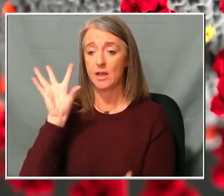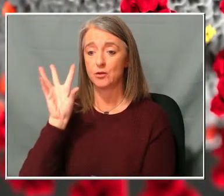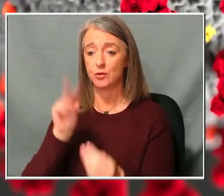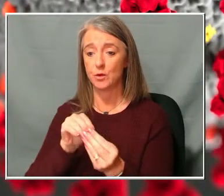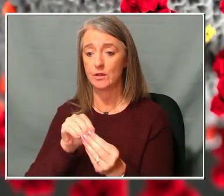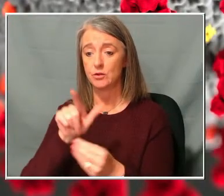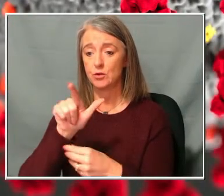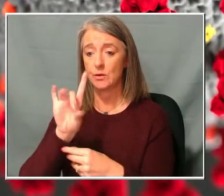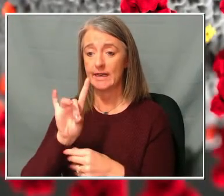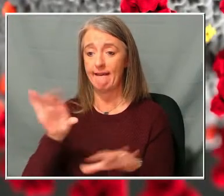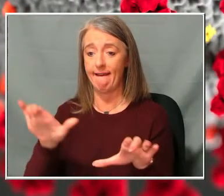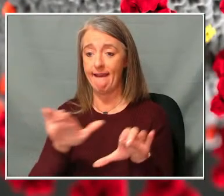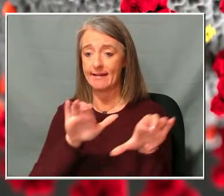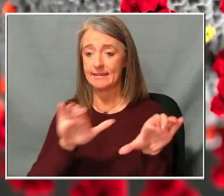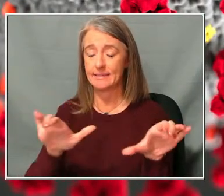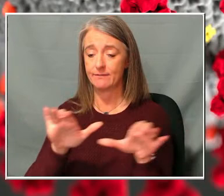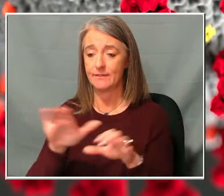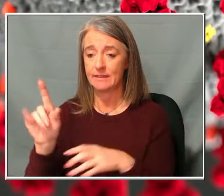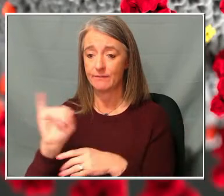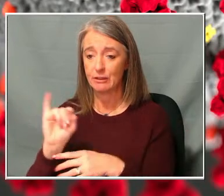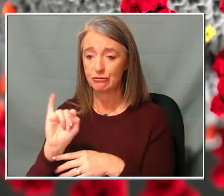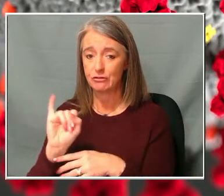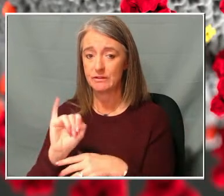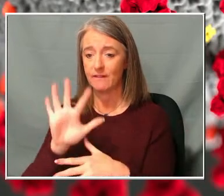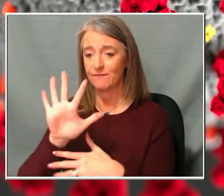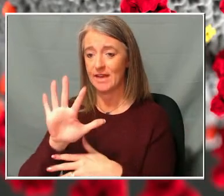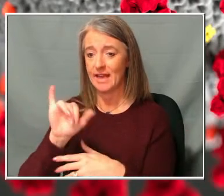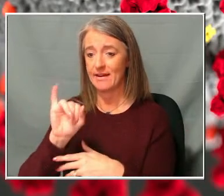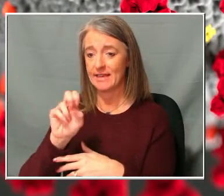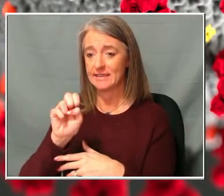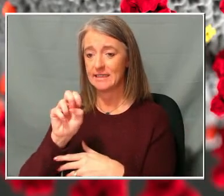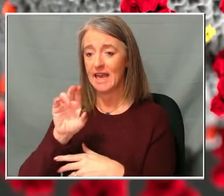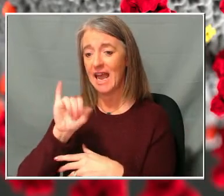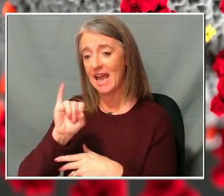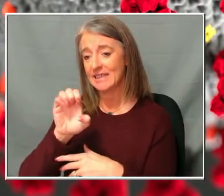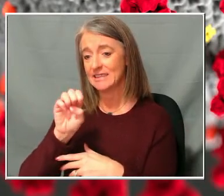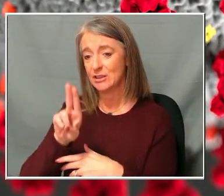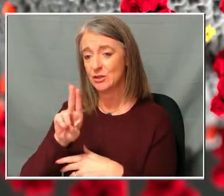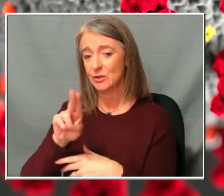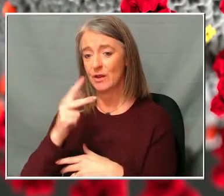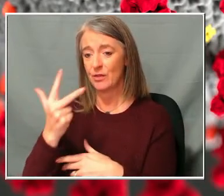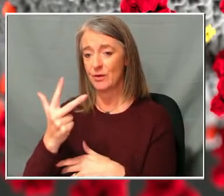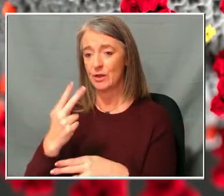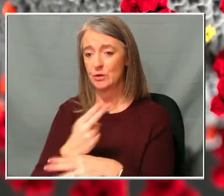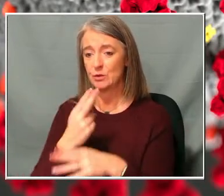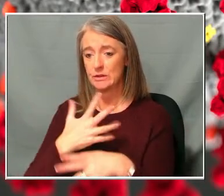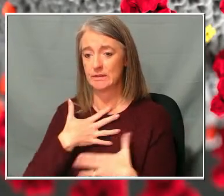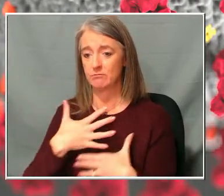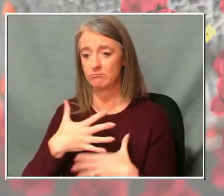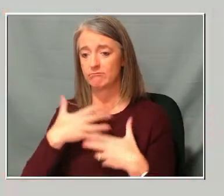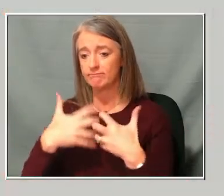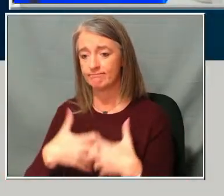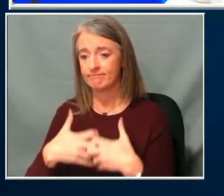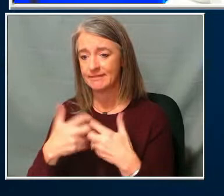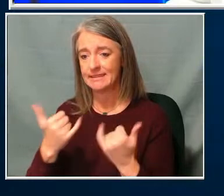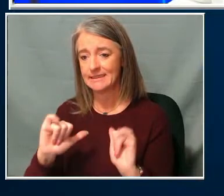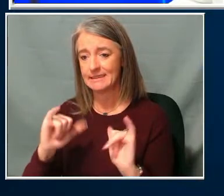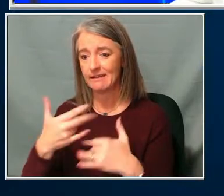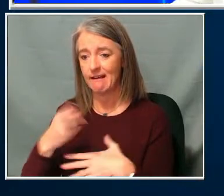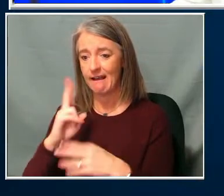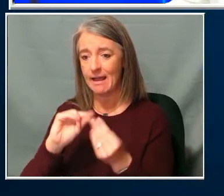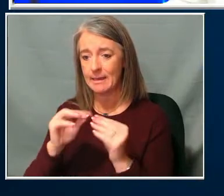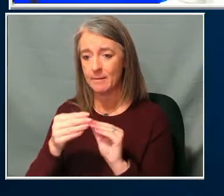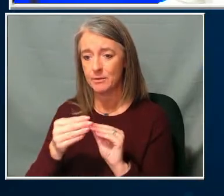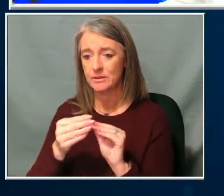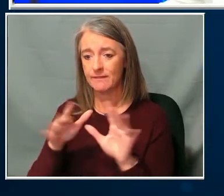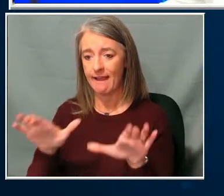28 active infections, still 5 in the ICU and 3 on the ventilator. So still high numbers of active infections there. Okay, I want to ask you about